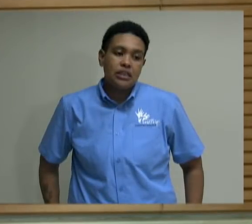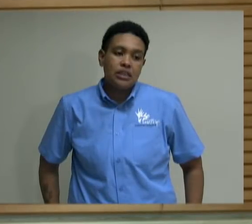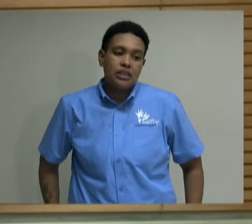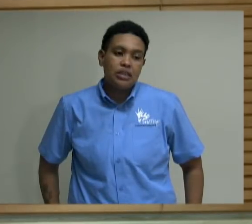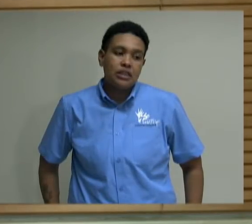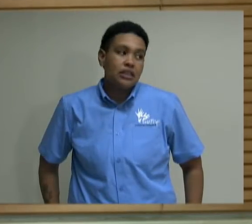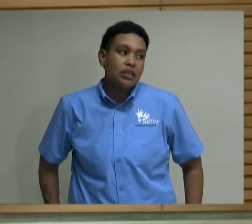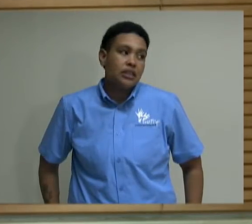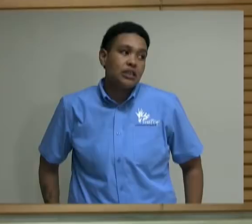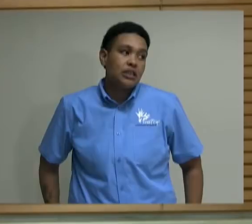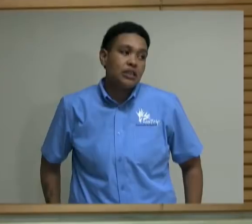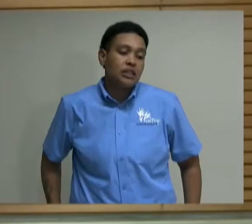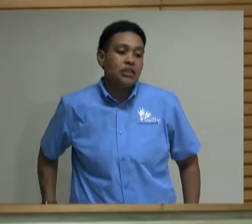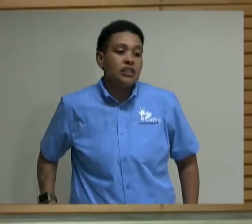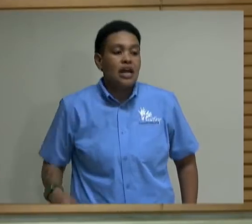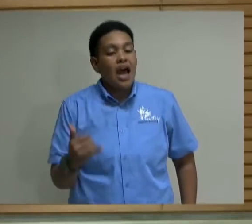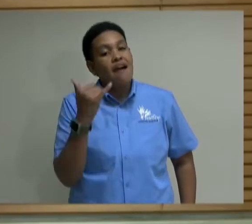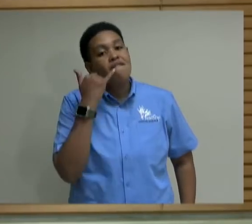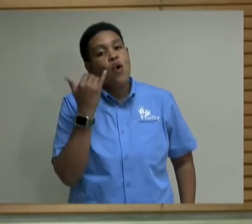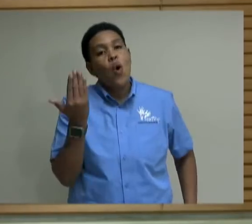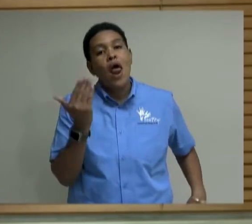Steve, I think you need to use your phone again.